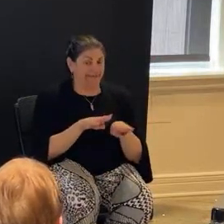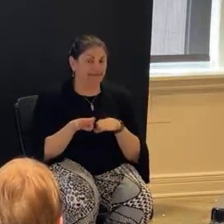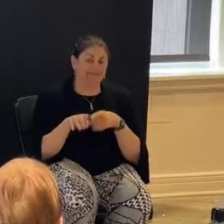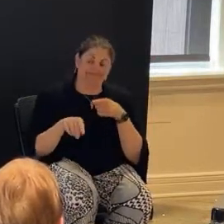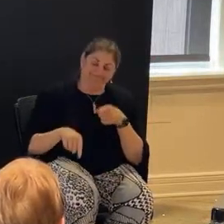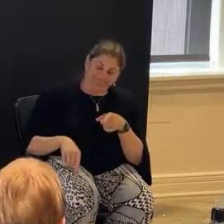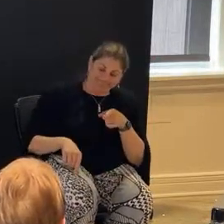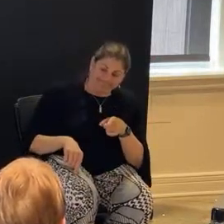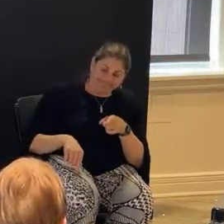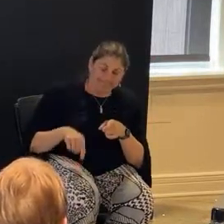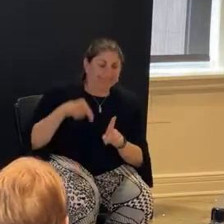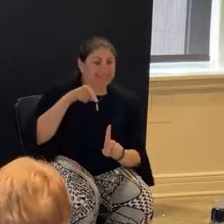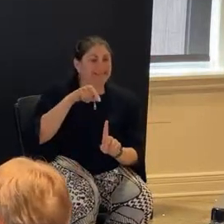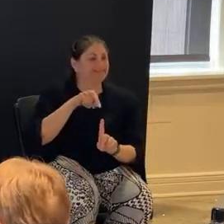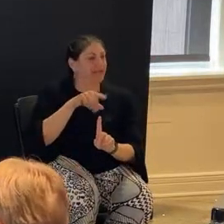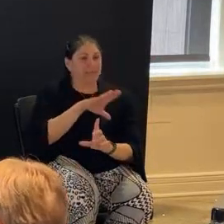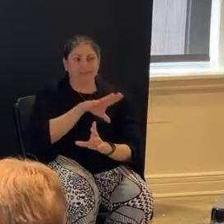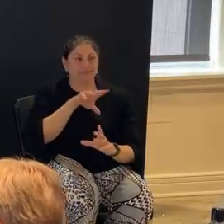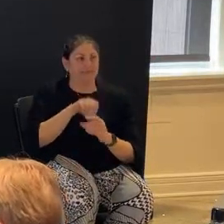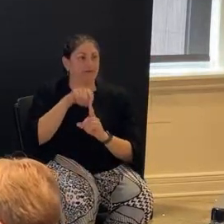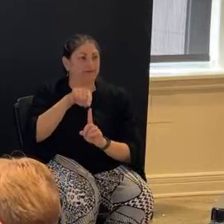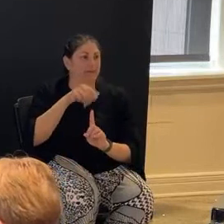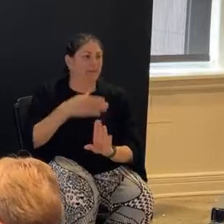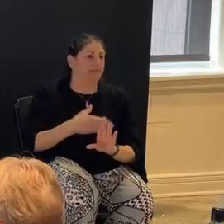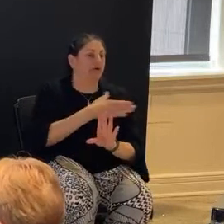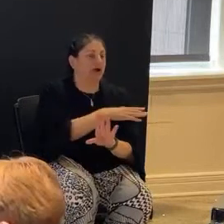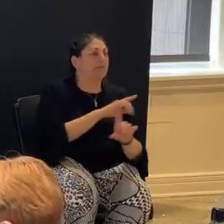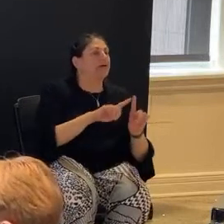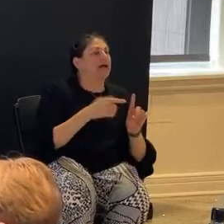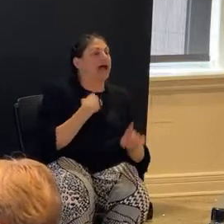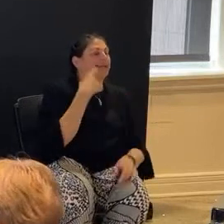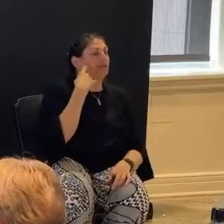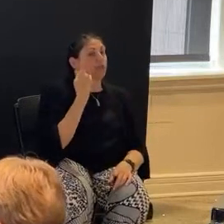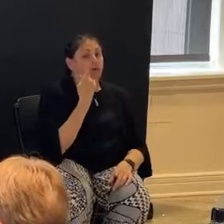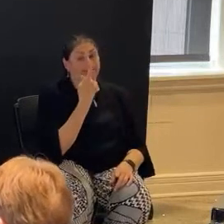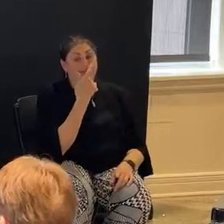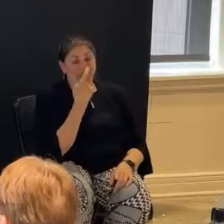been in there prior. I think one of the neat things about,